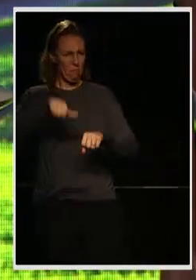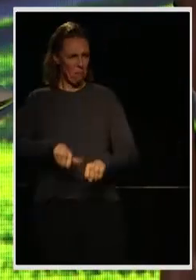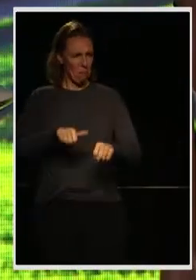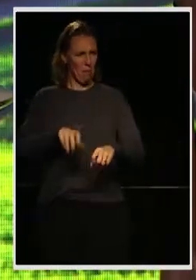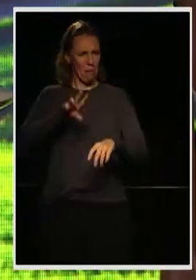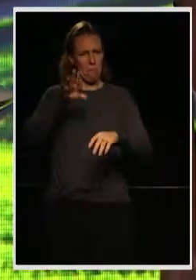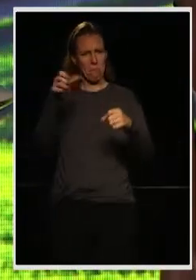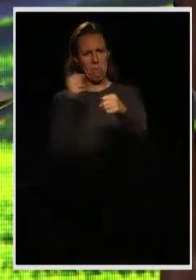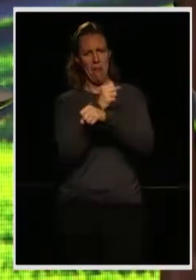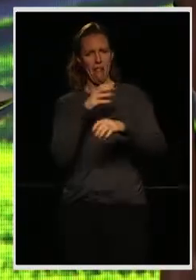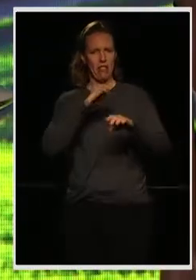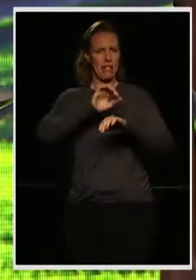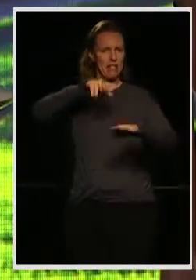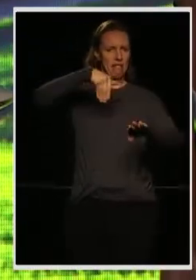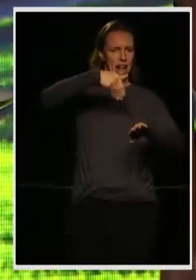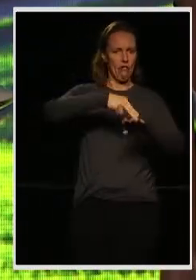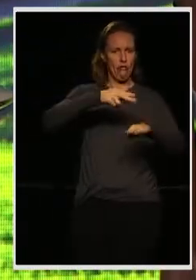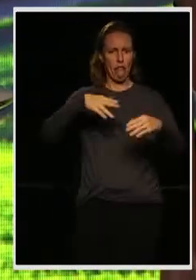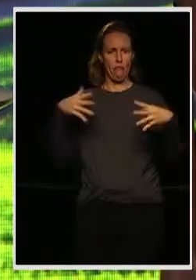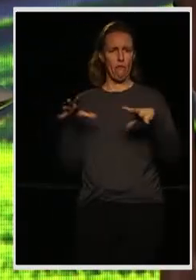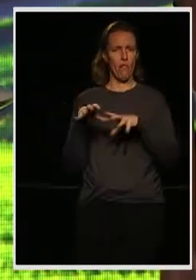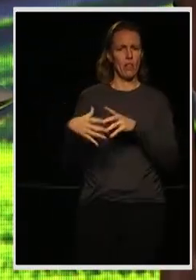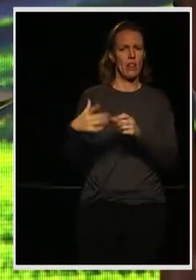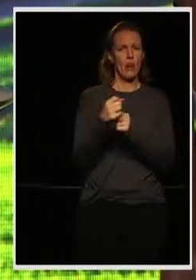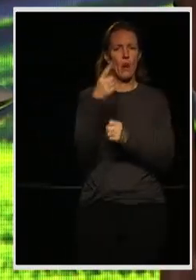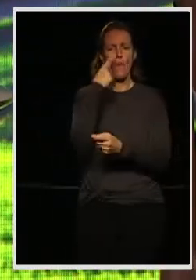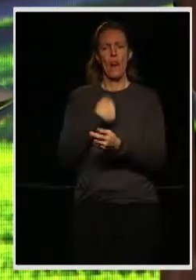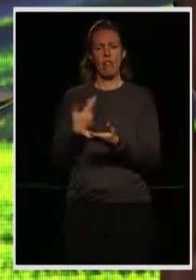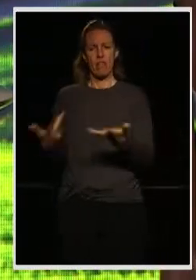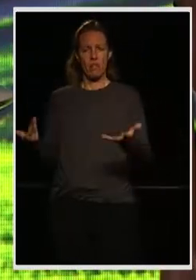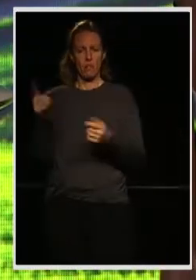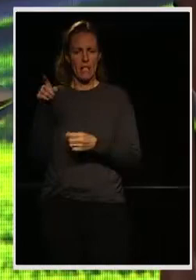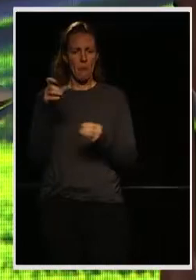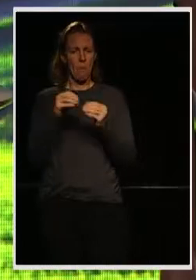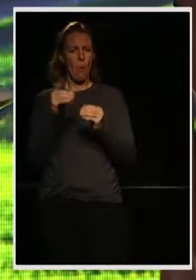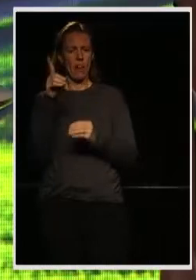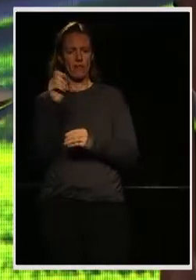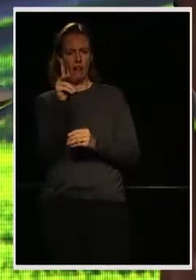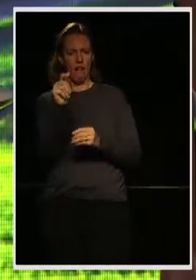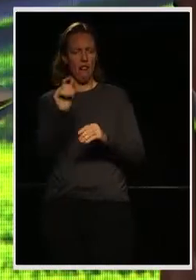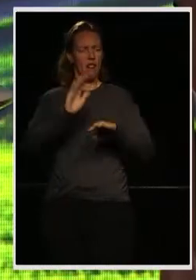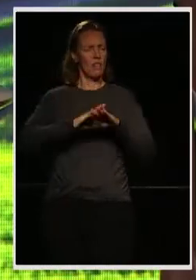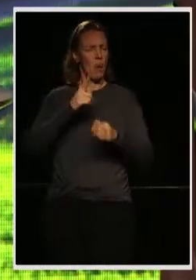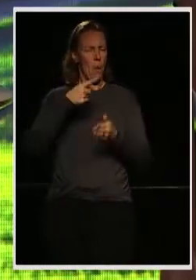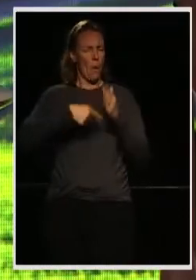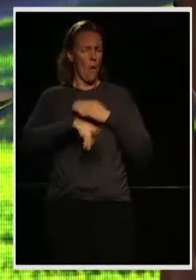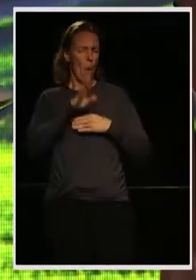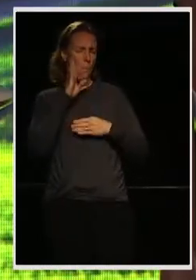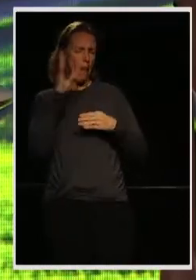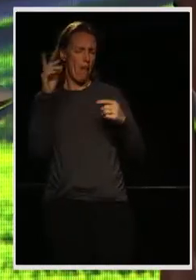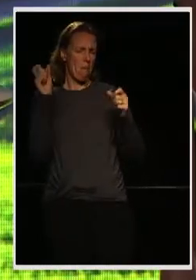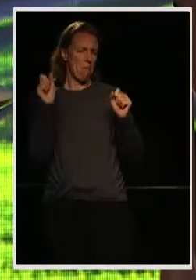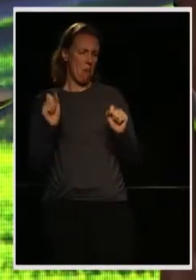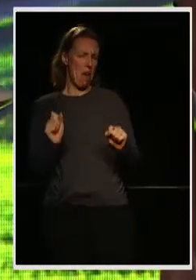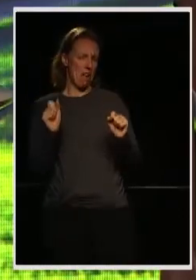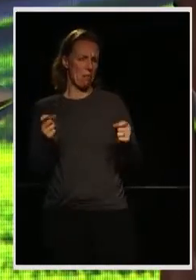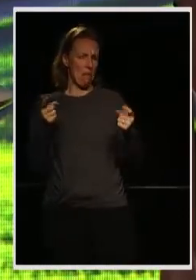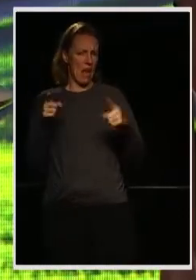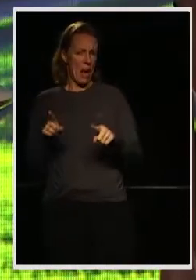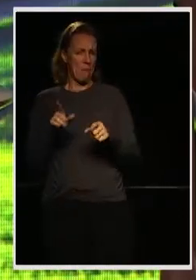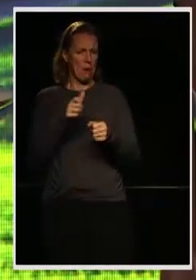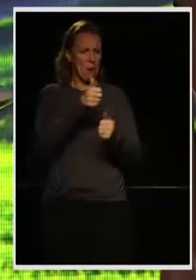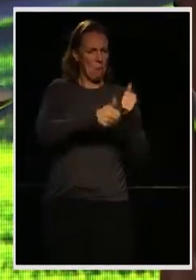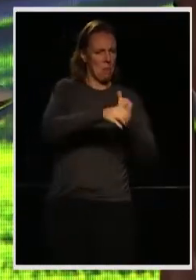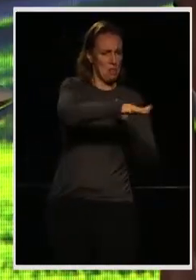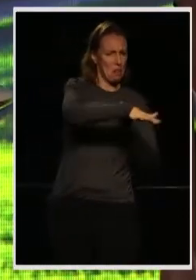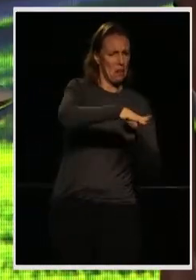forces. And so one of the things we really need more data on is, you know, what is likely to happen in which location at which